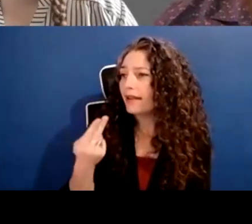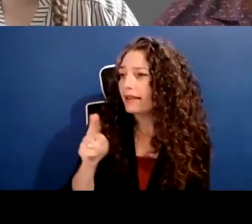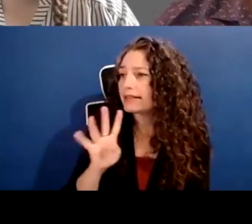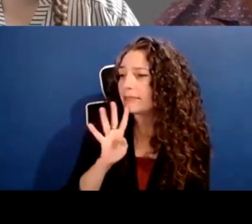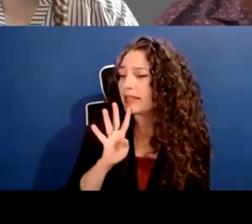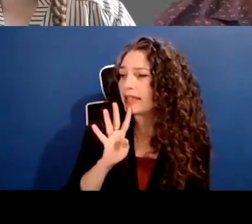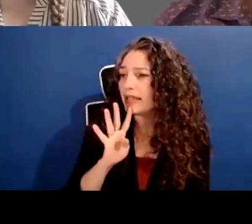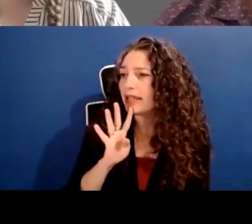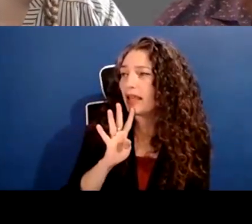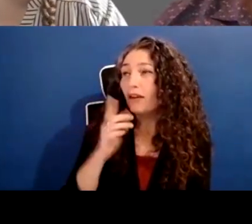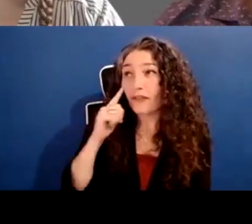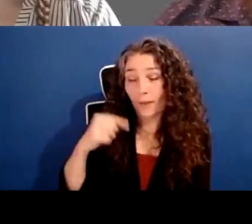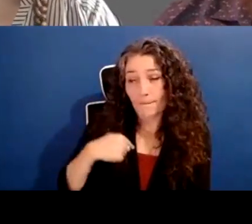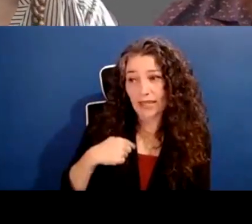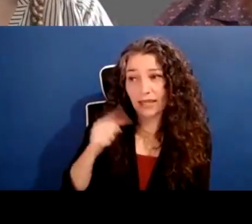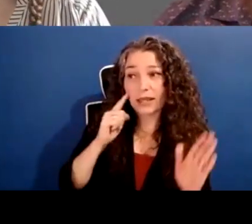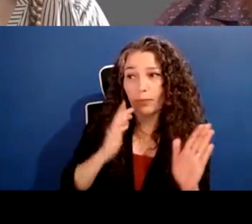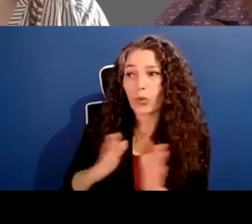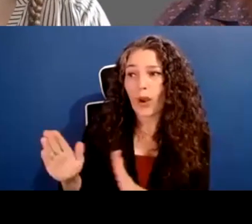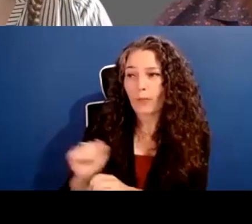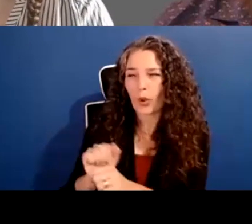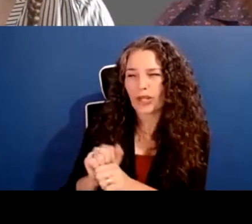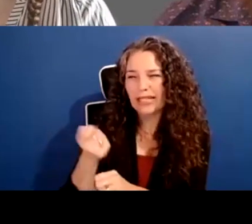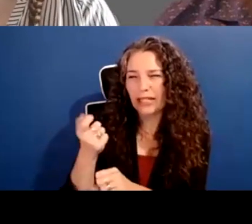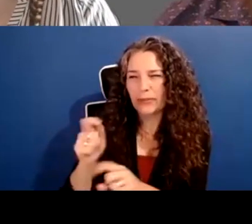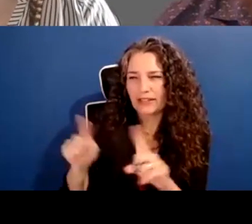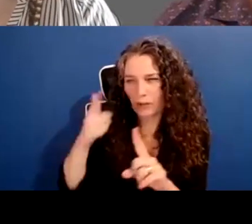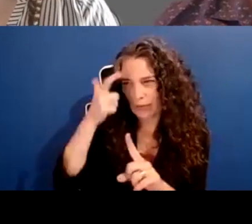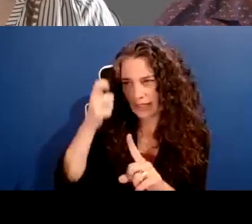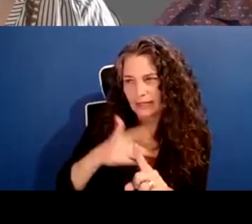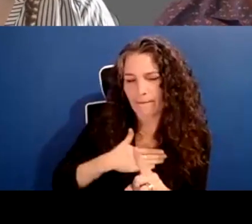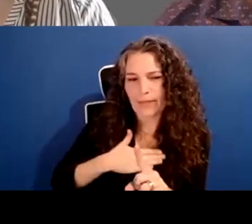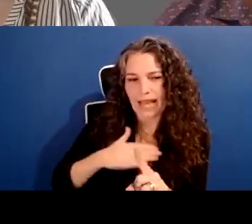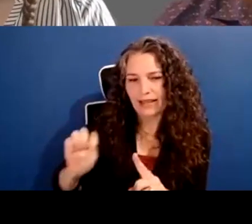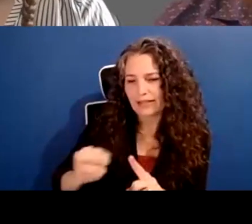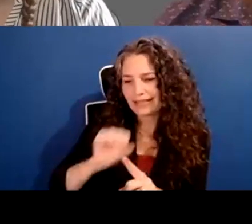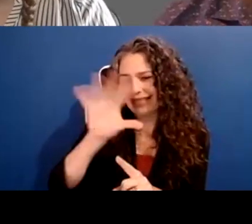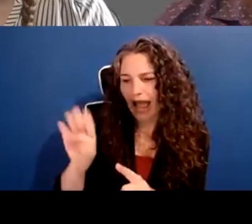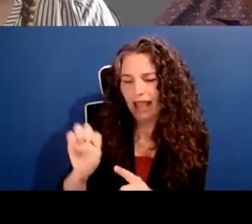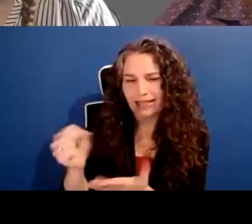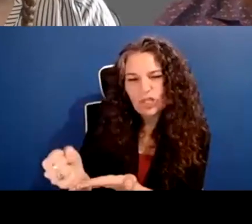scripted podcast or narrative style.